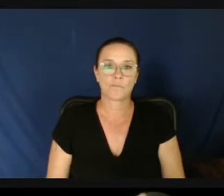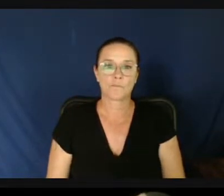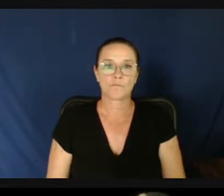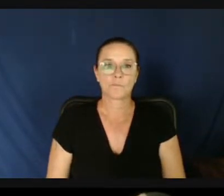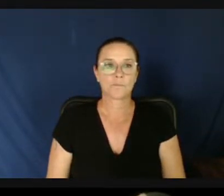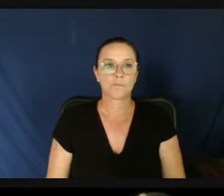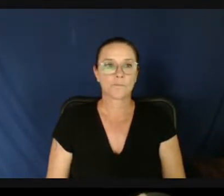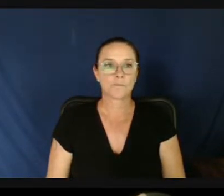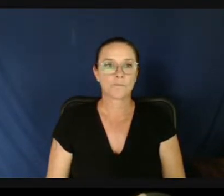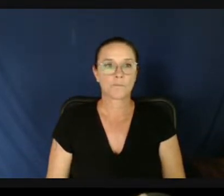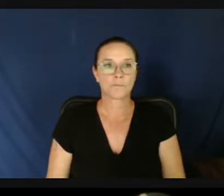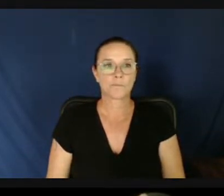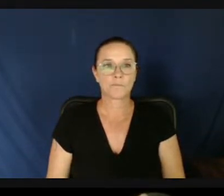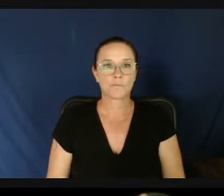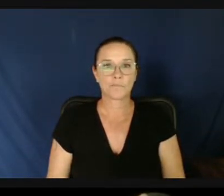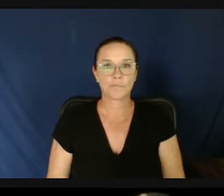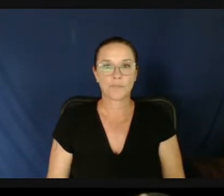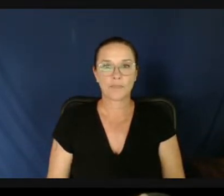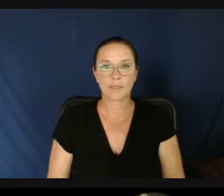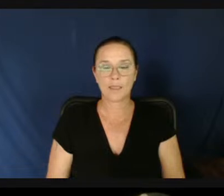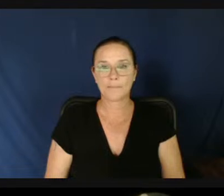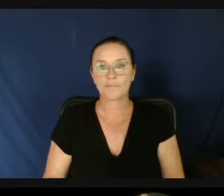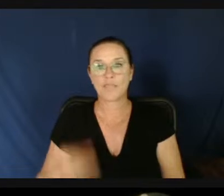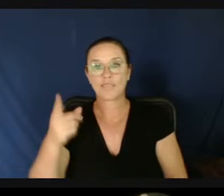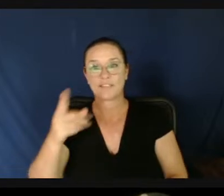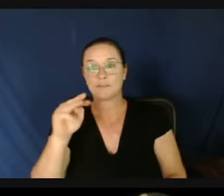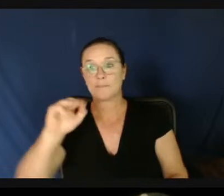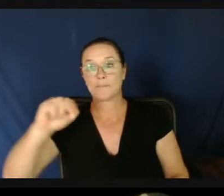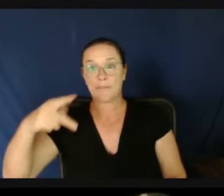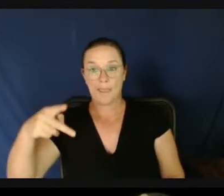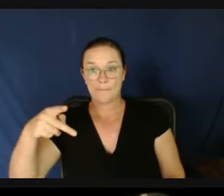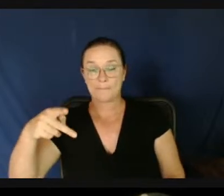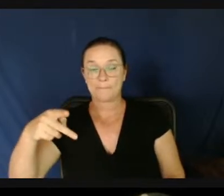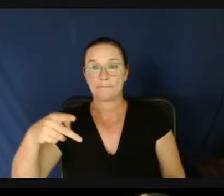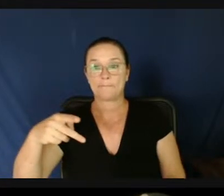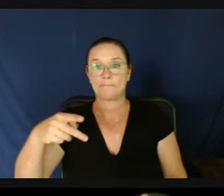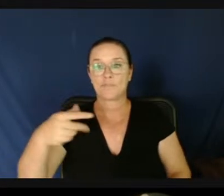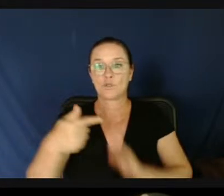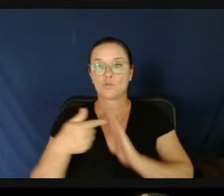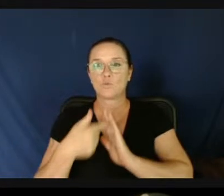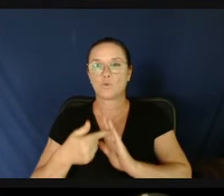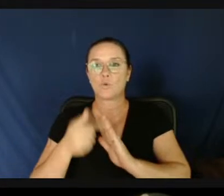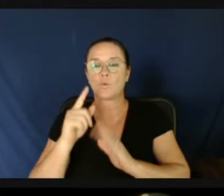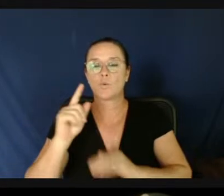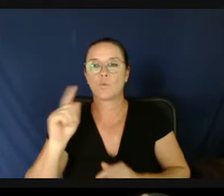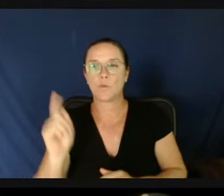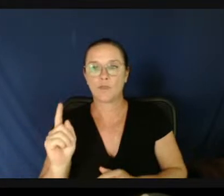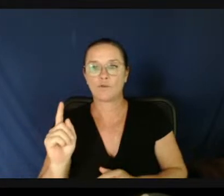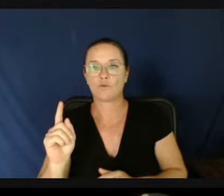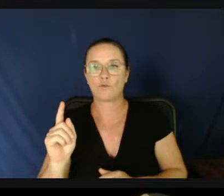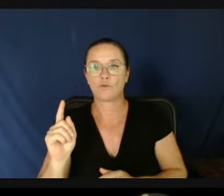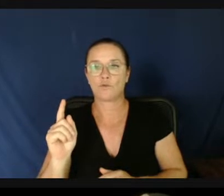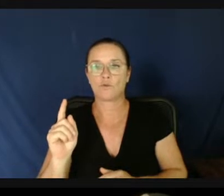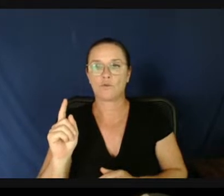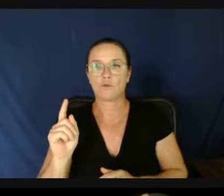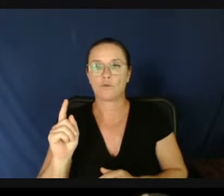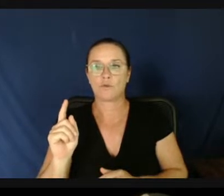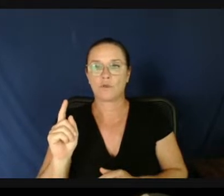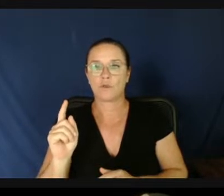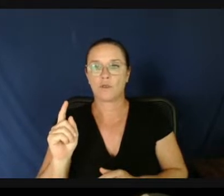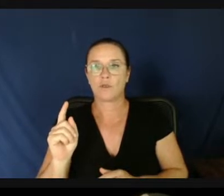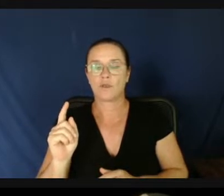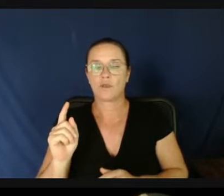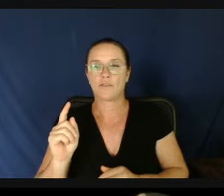is their map showing where their cross-section comes